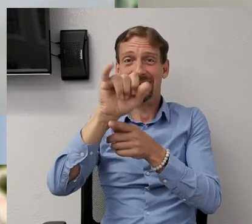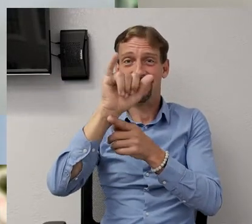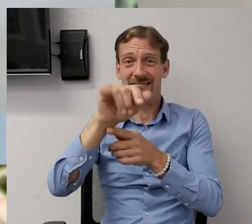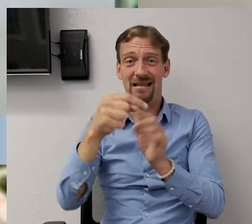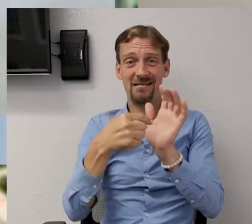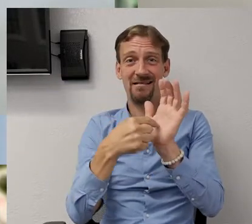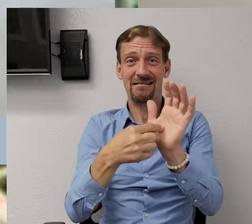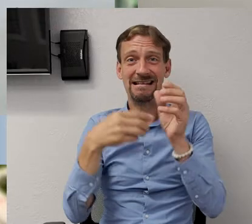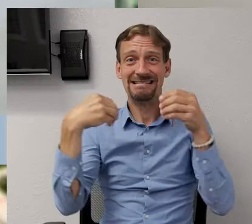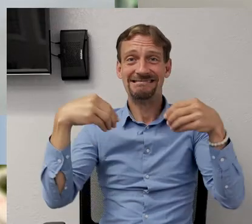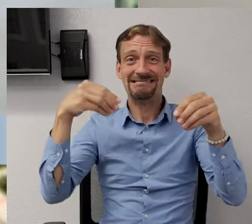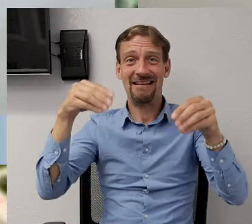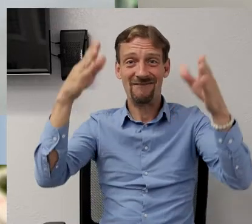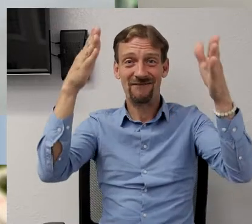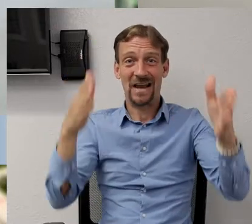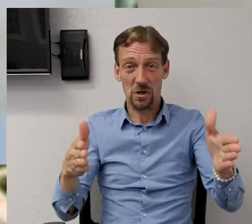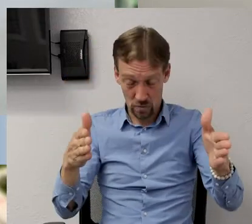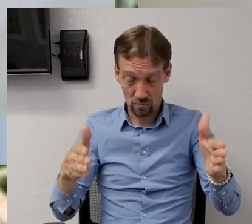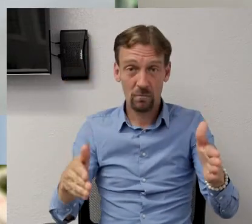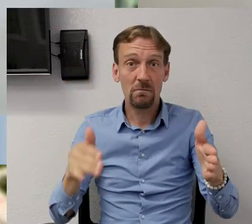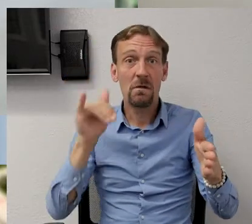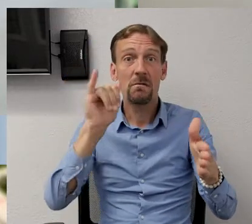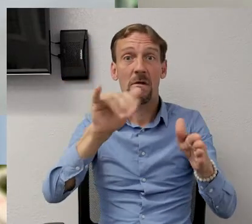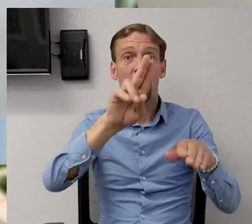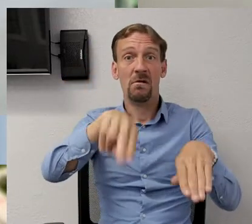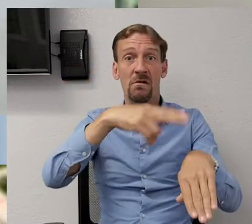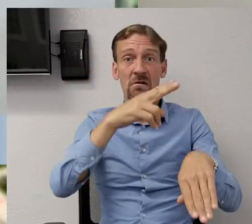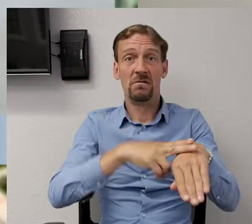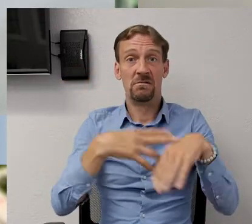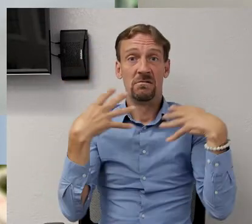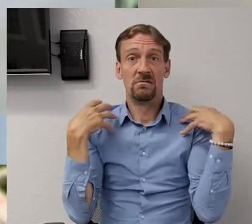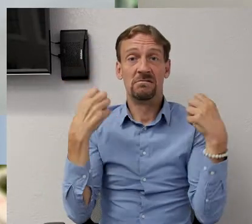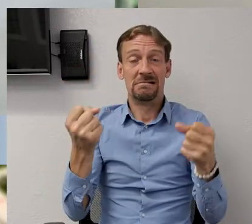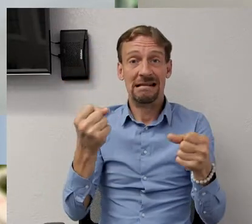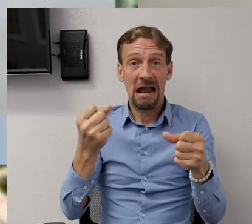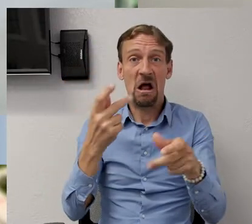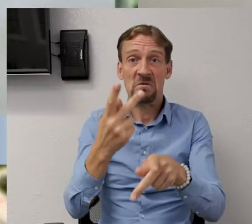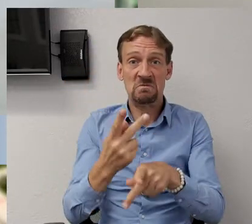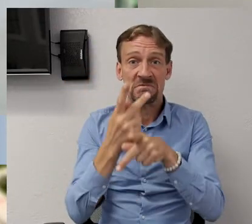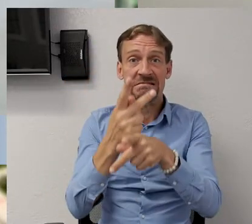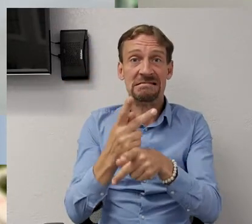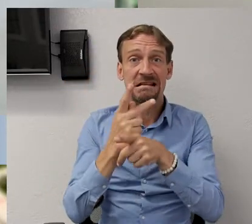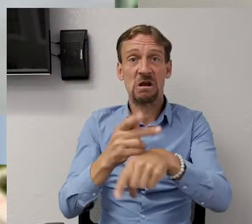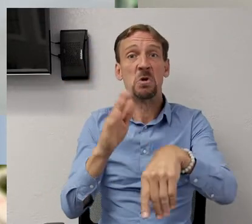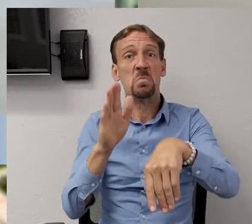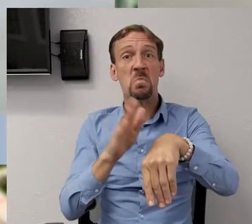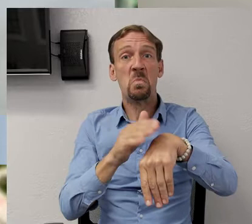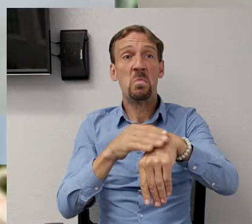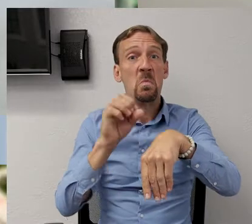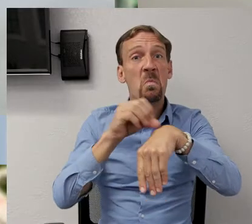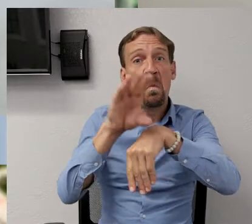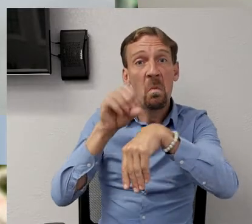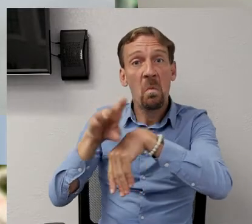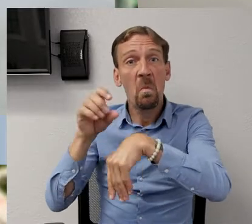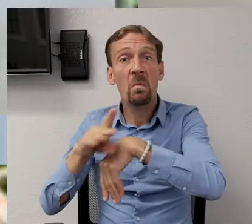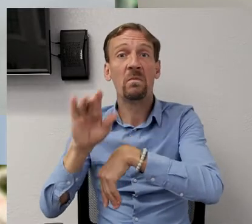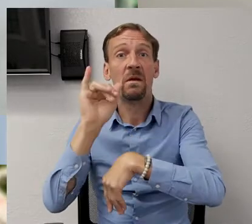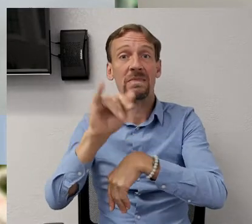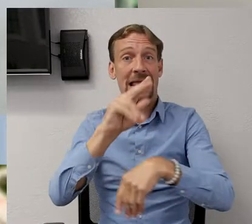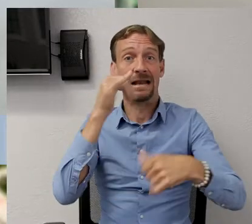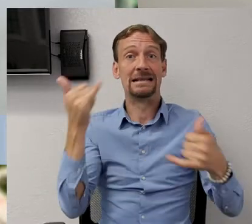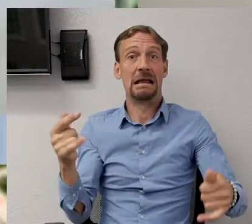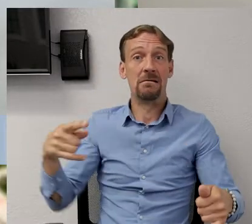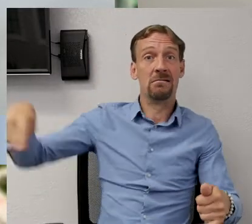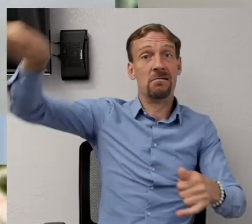And Qventus is a well-known national healthcare consulting firm. And a lot of hospitals across the country are using